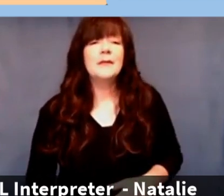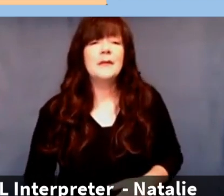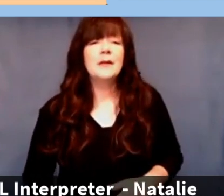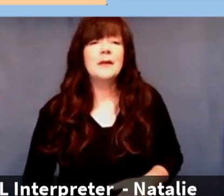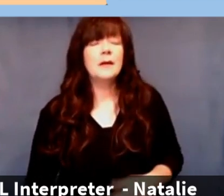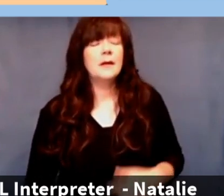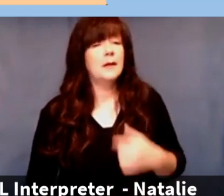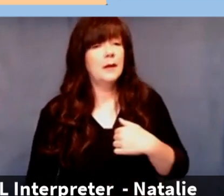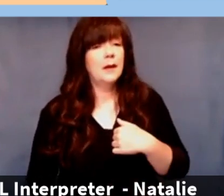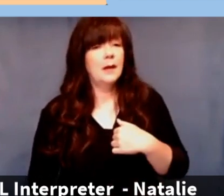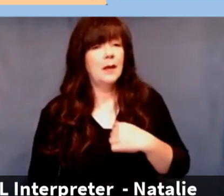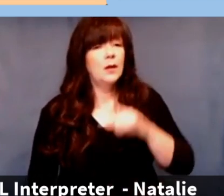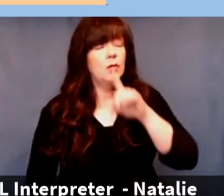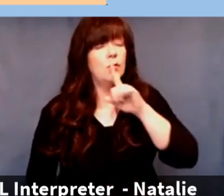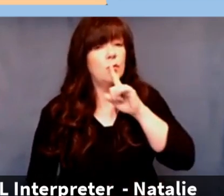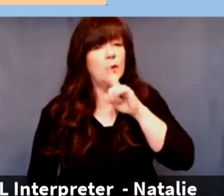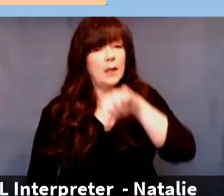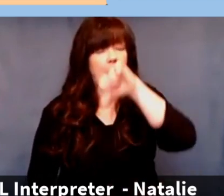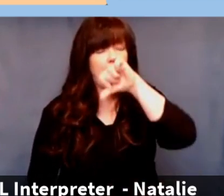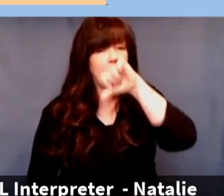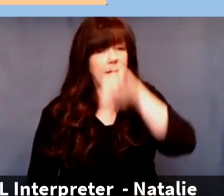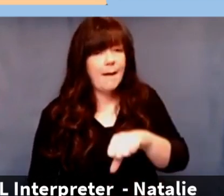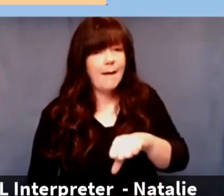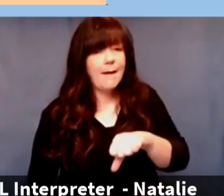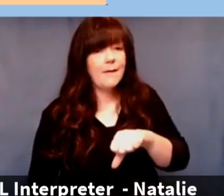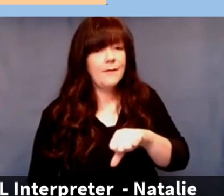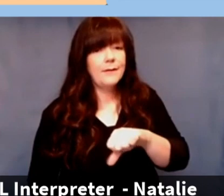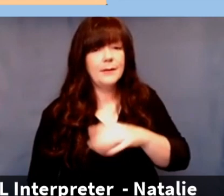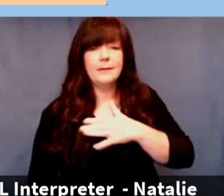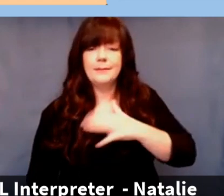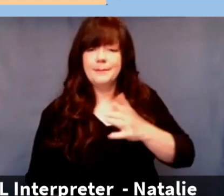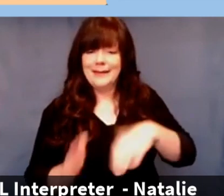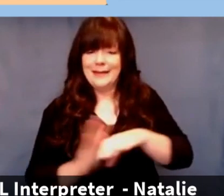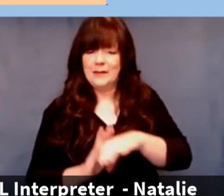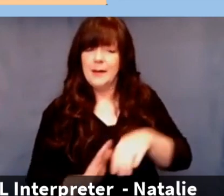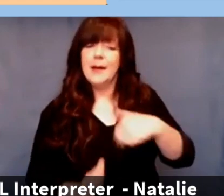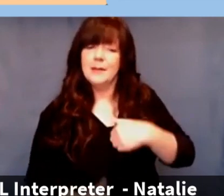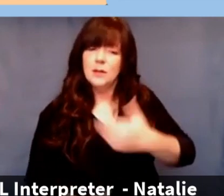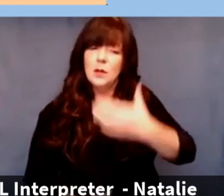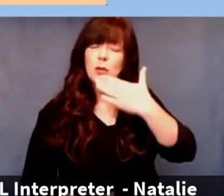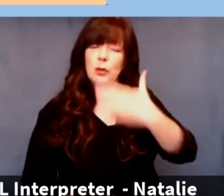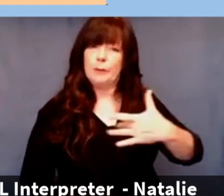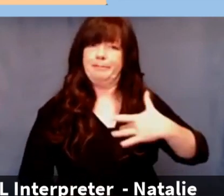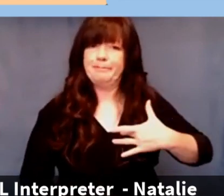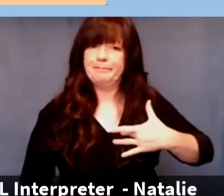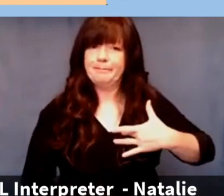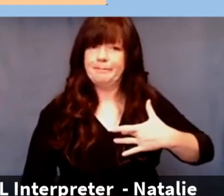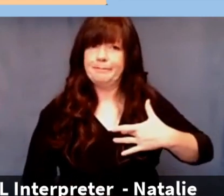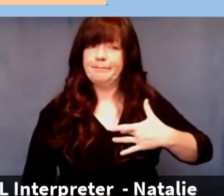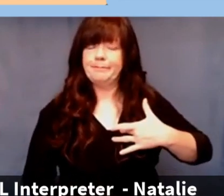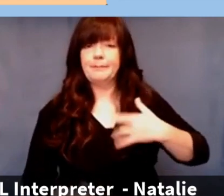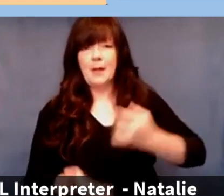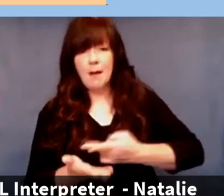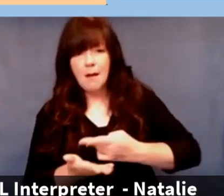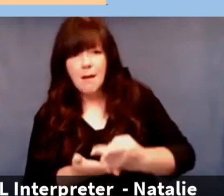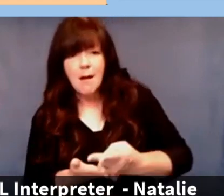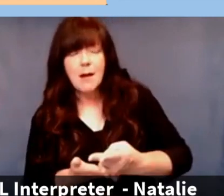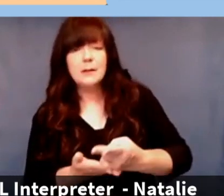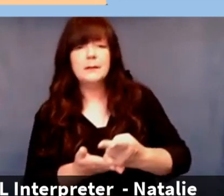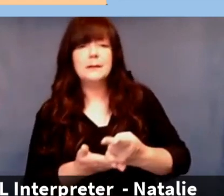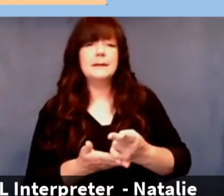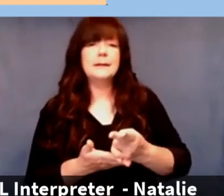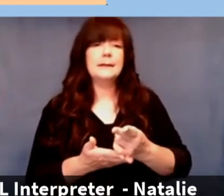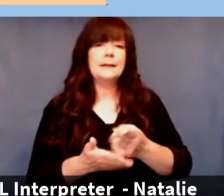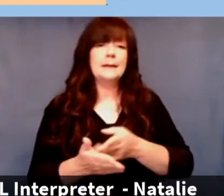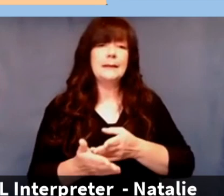I really love that she has a good heart. Like, she, her honesty and integrity, like,